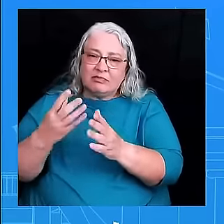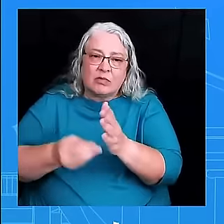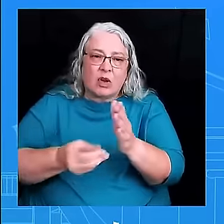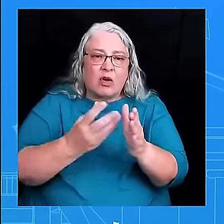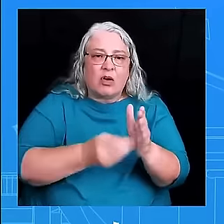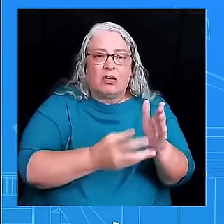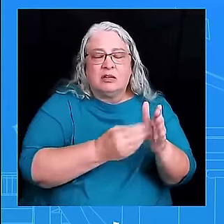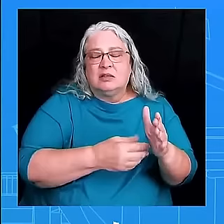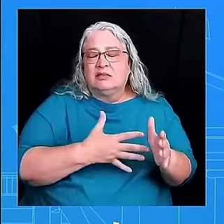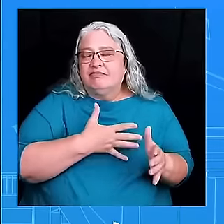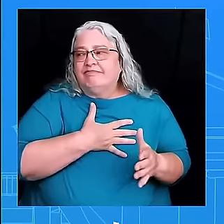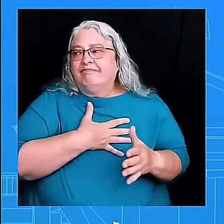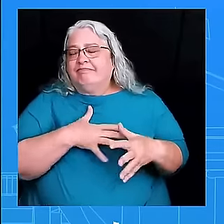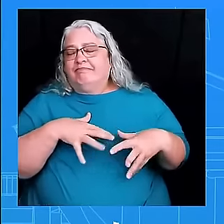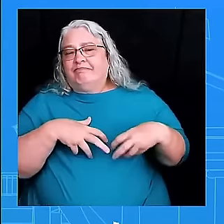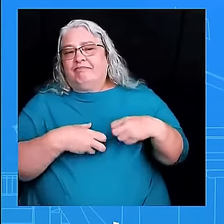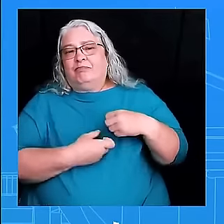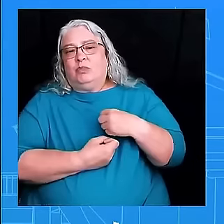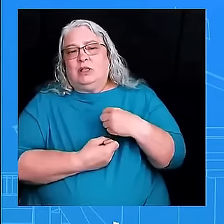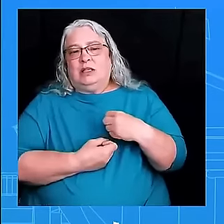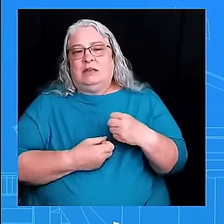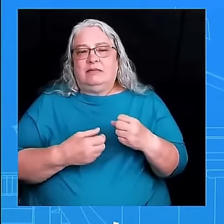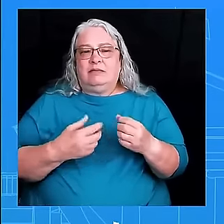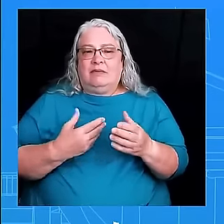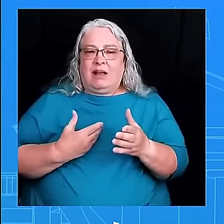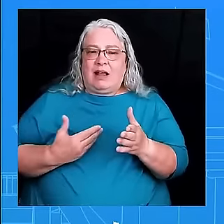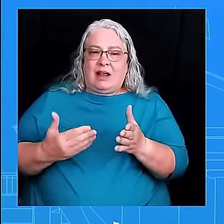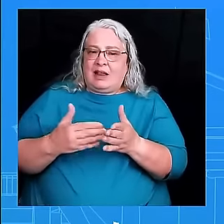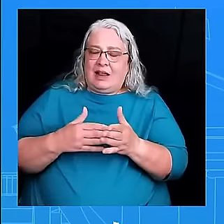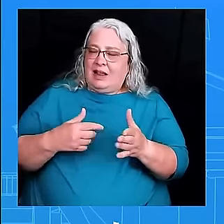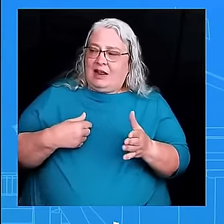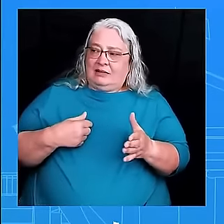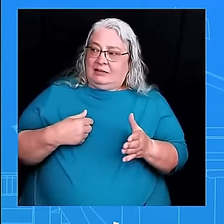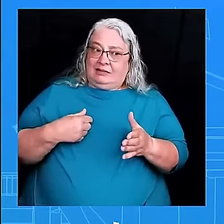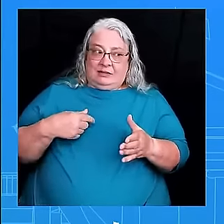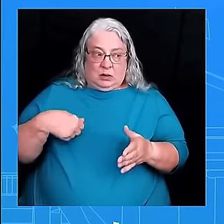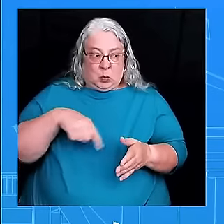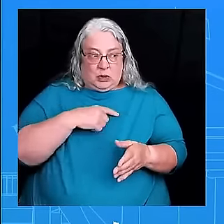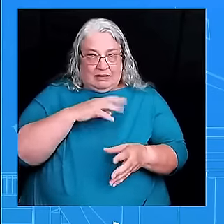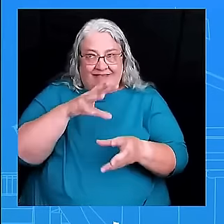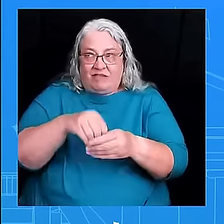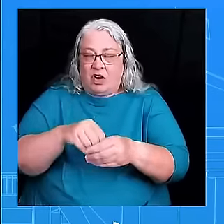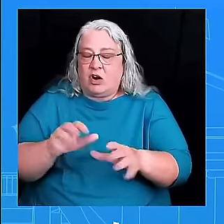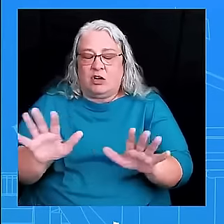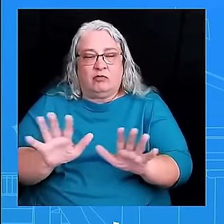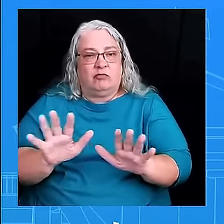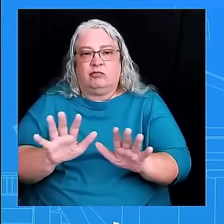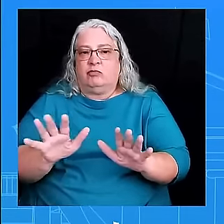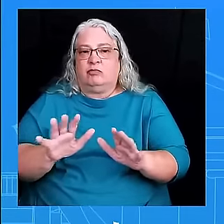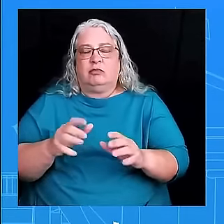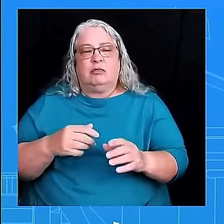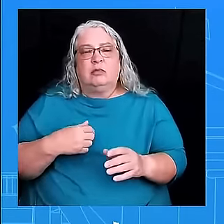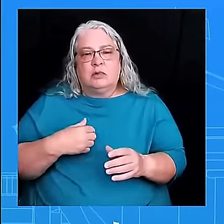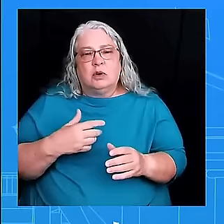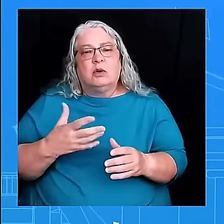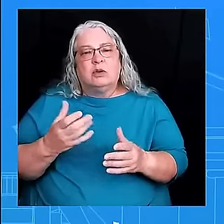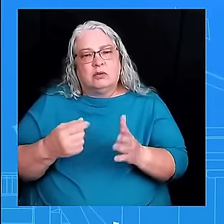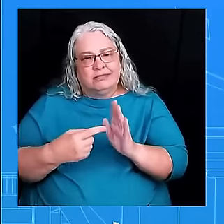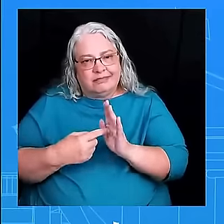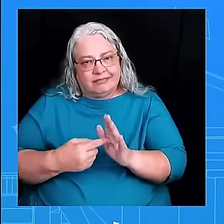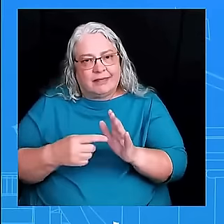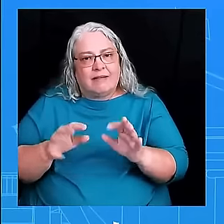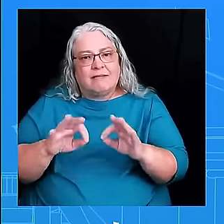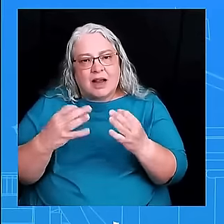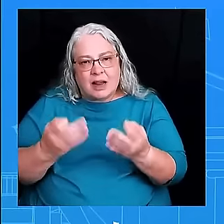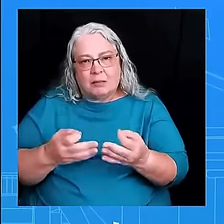involved in. And so we are determined to make sure that they get justice, these families get justice. I just don't